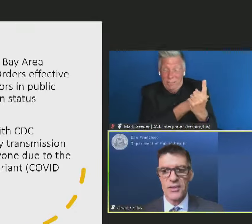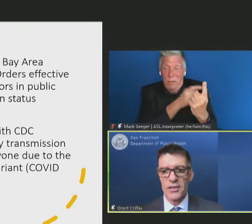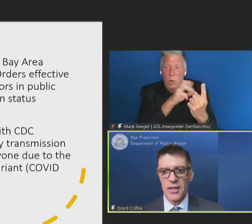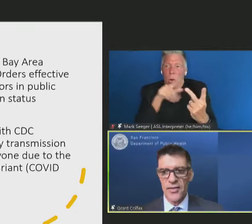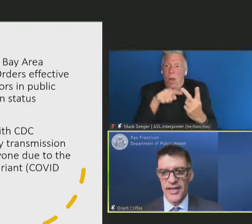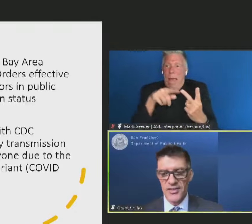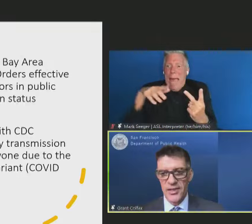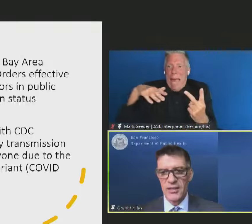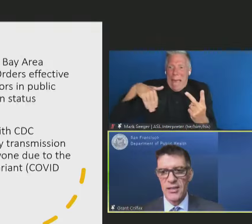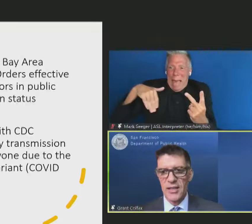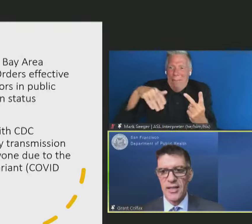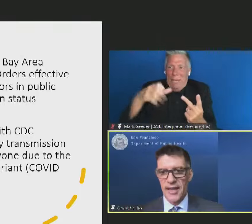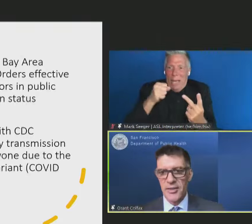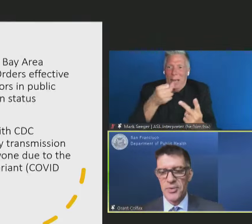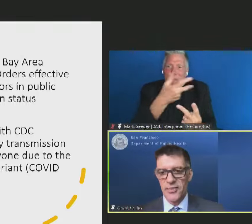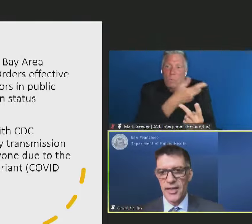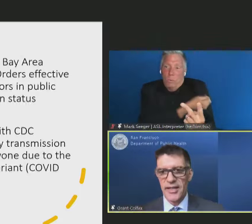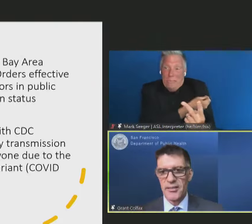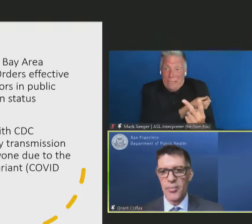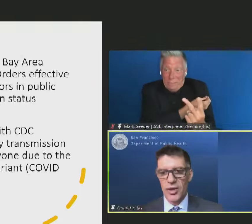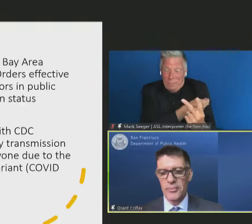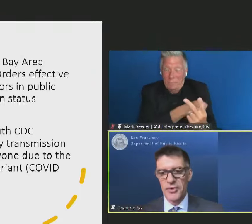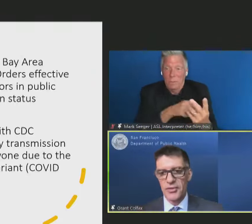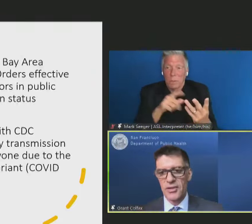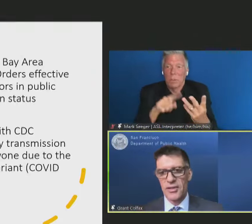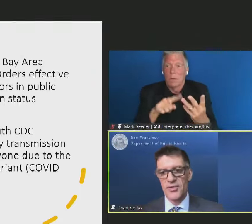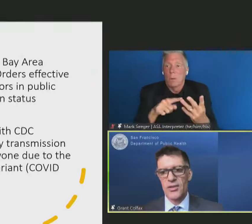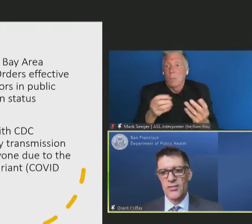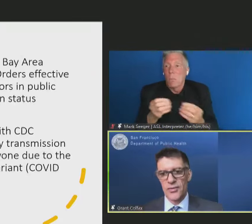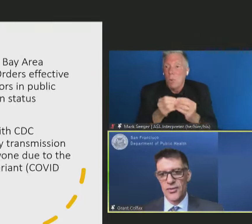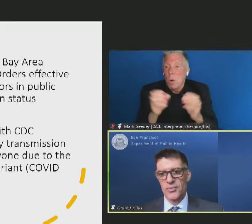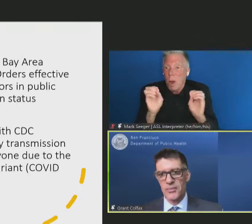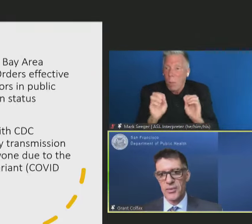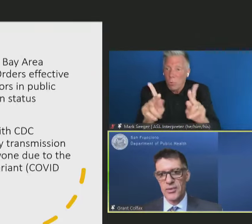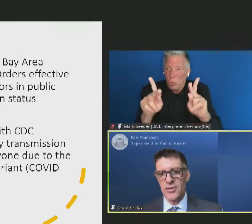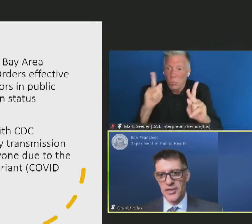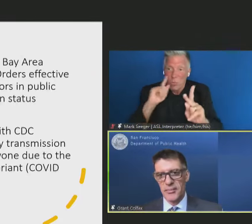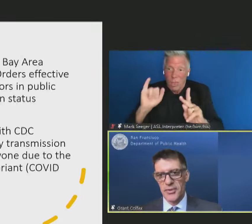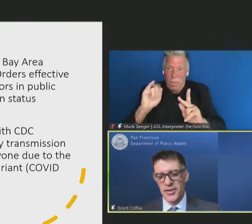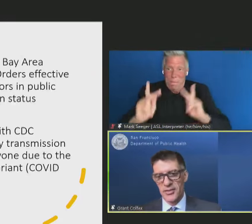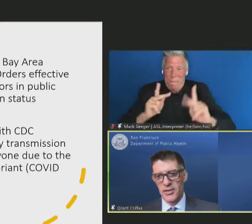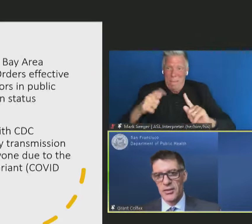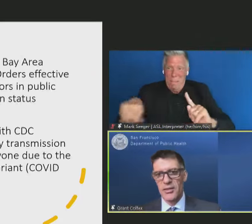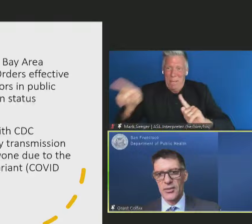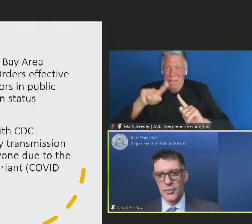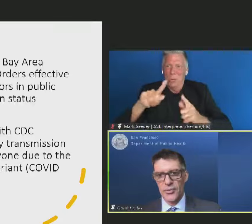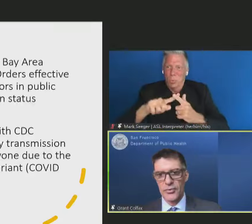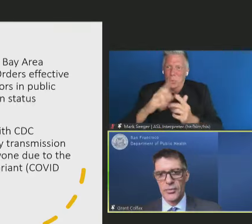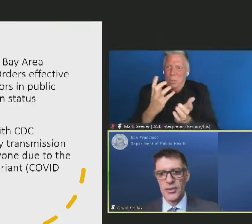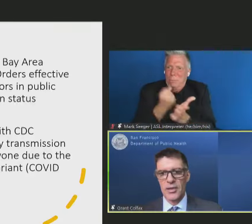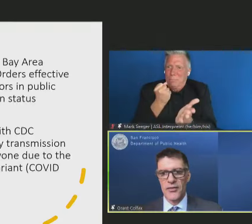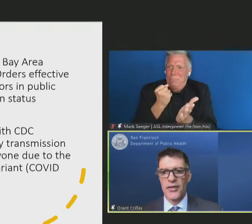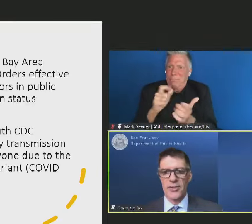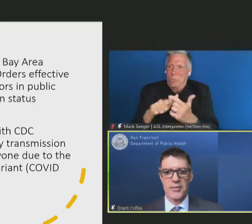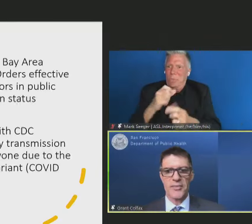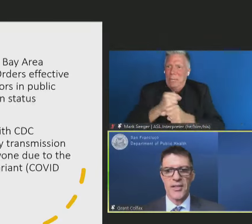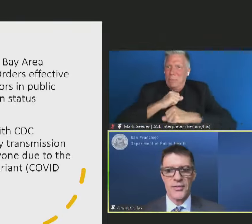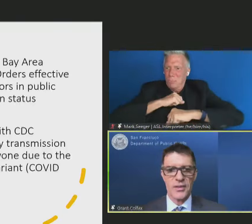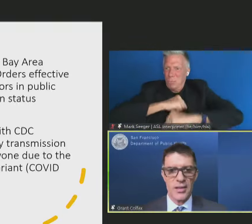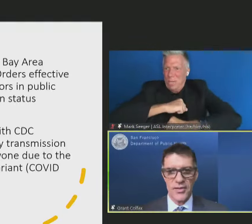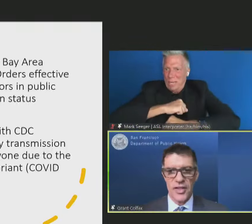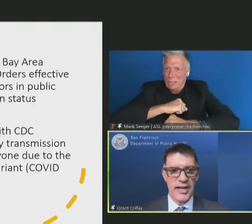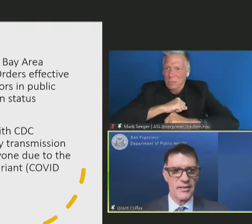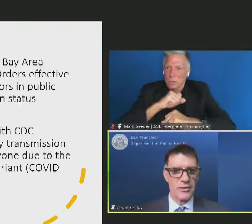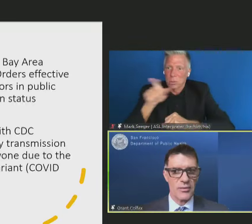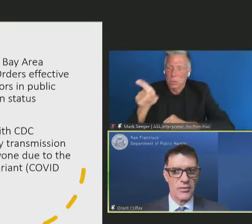received a vaccine, and to provide more opportunities for those people to get protected through availing themselves